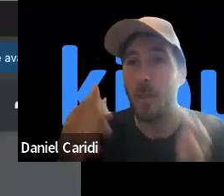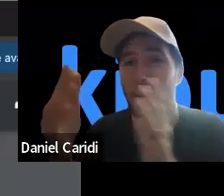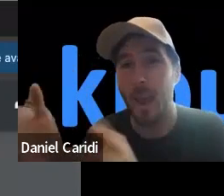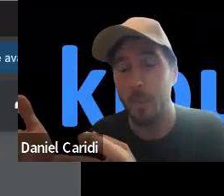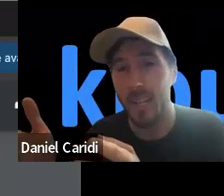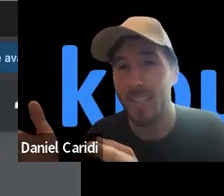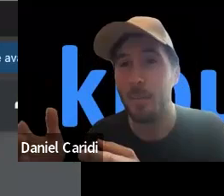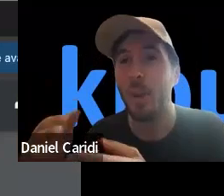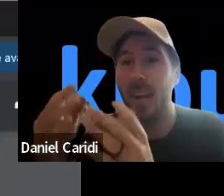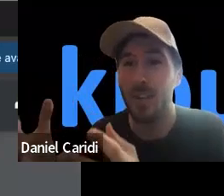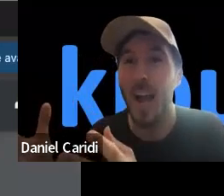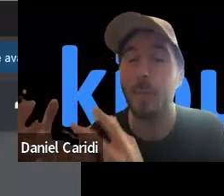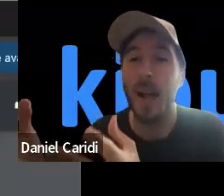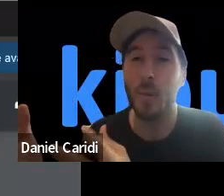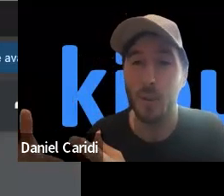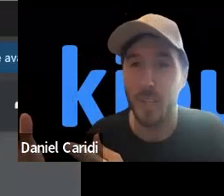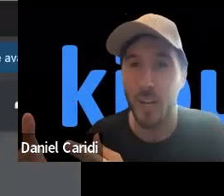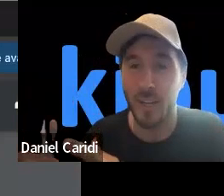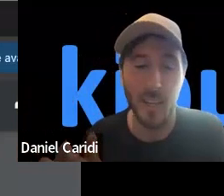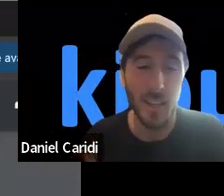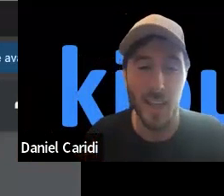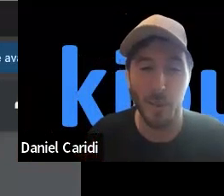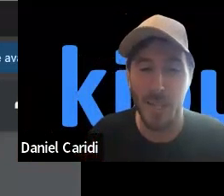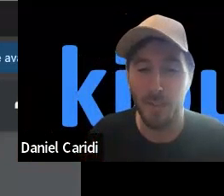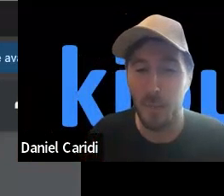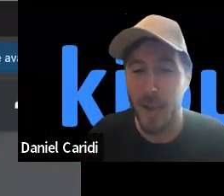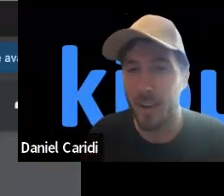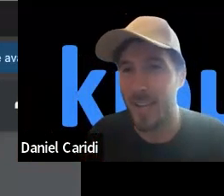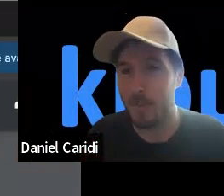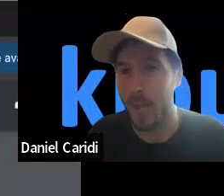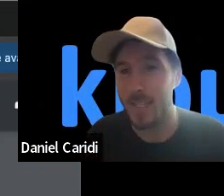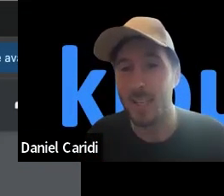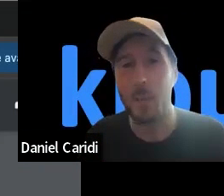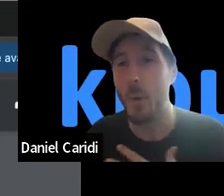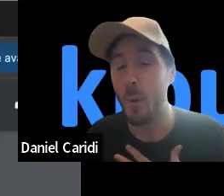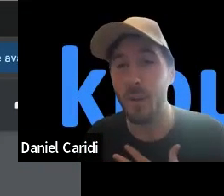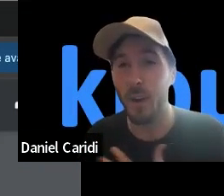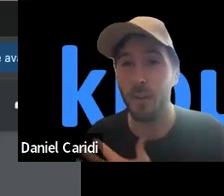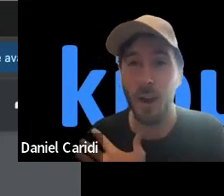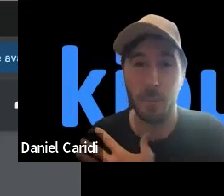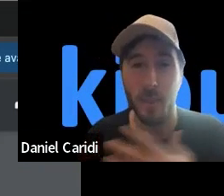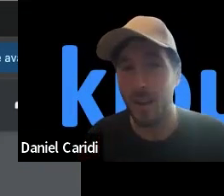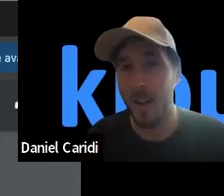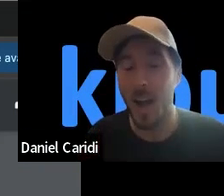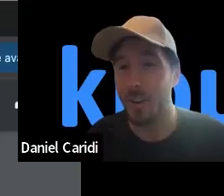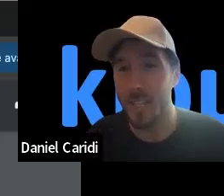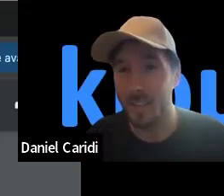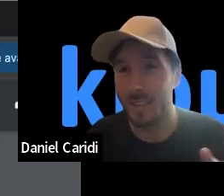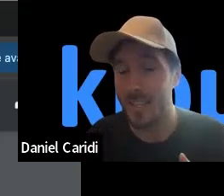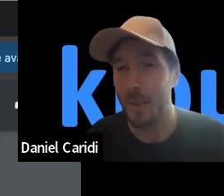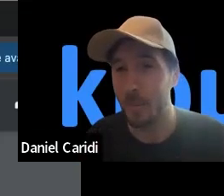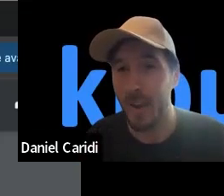grocery shopping, and bring it into the community and try applying what you've learned. And then we take feedback on our lesson plans. But what we've heard from